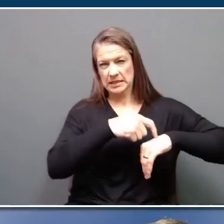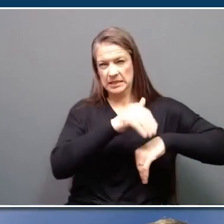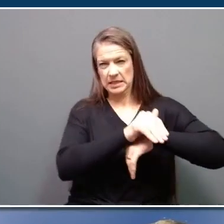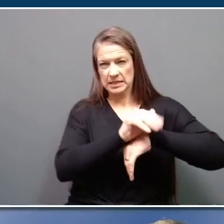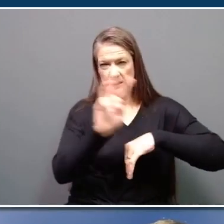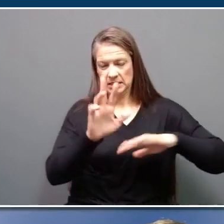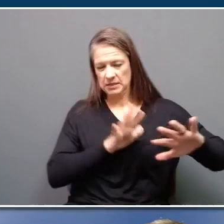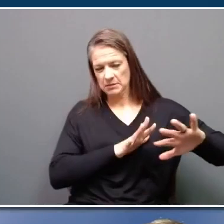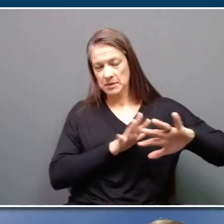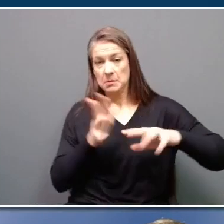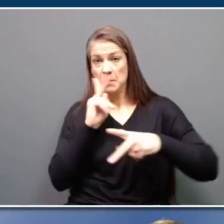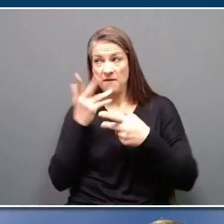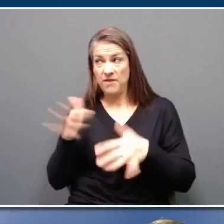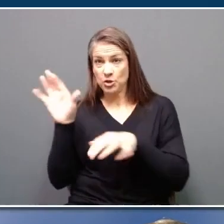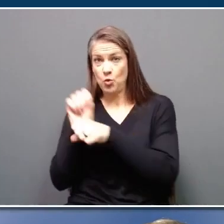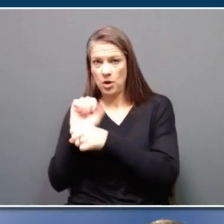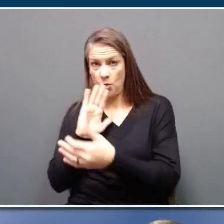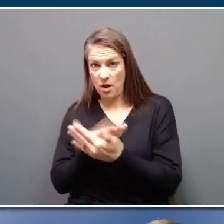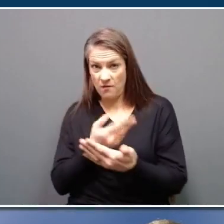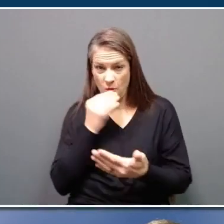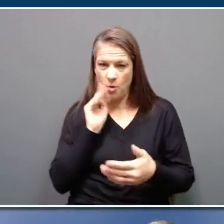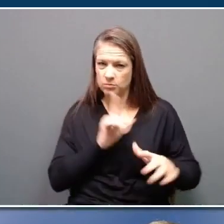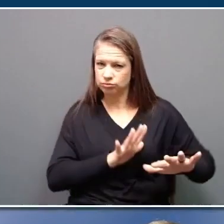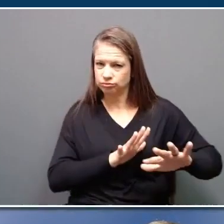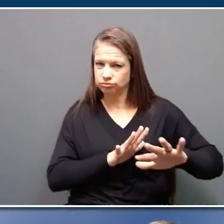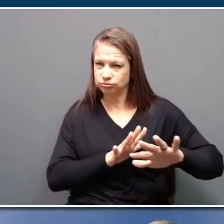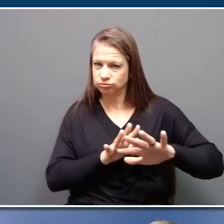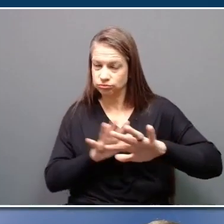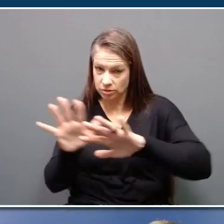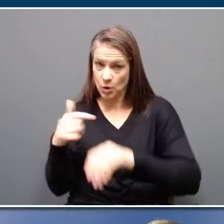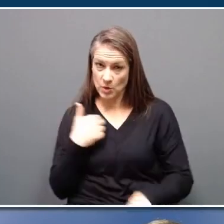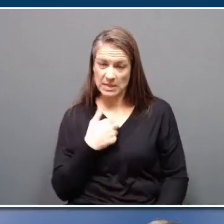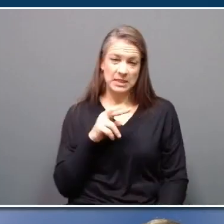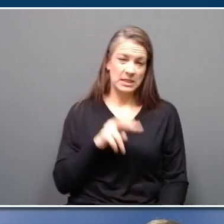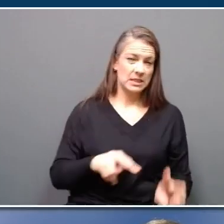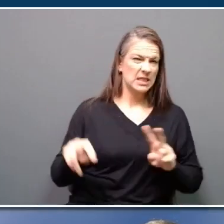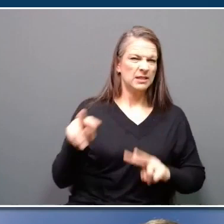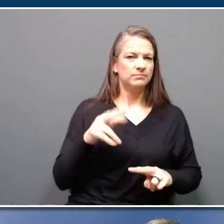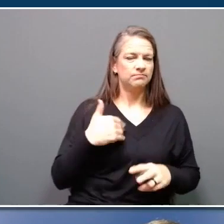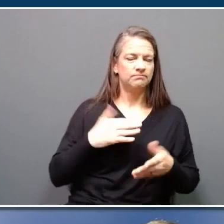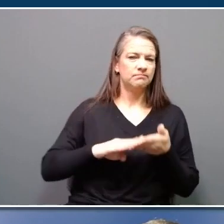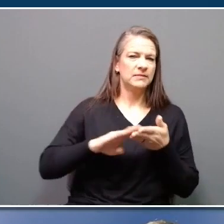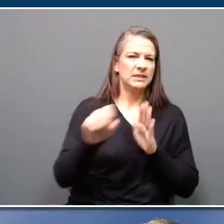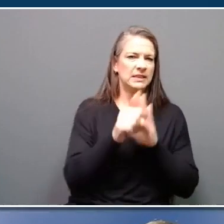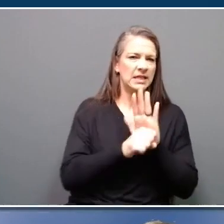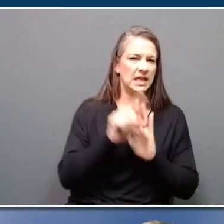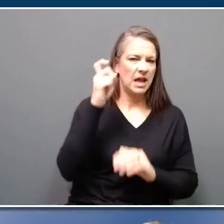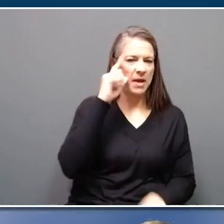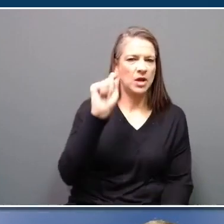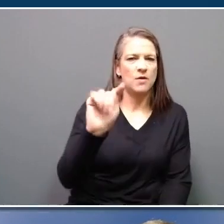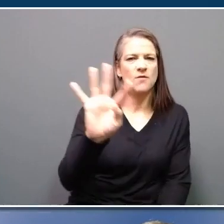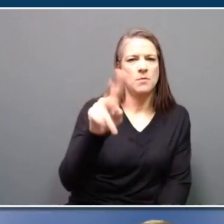home from work. I'll tell you now that we are concerned enough about it to where we're going to release people from state government buildings at 4 p.m.